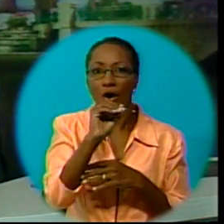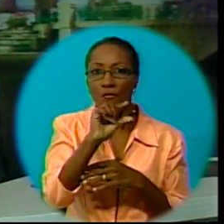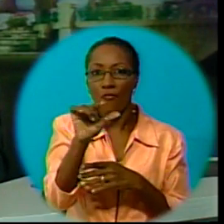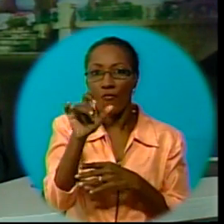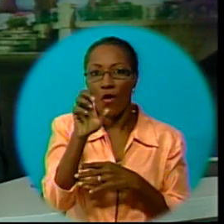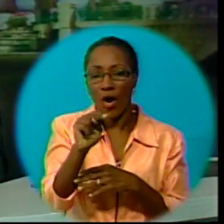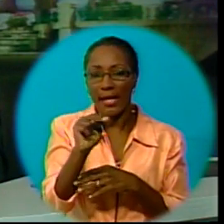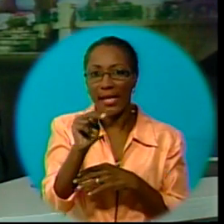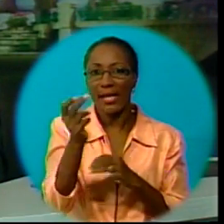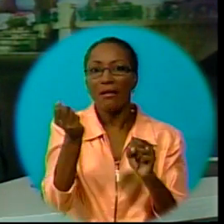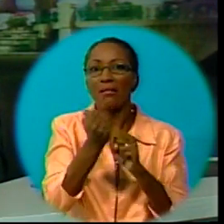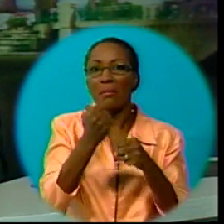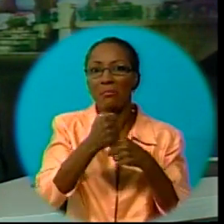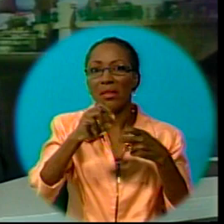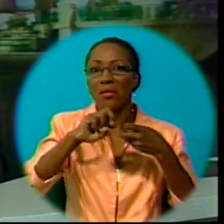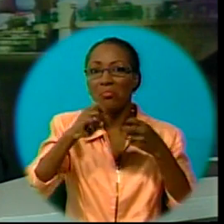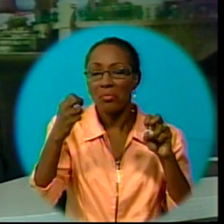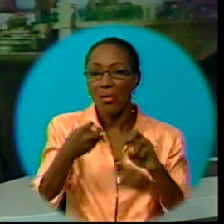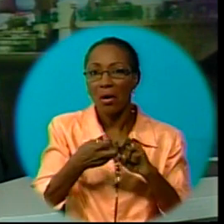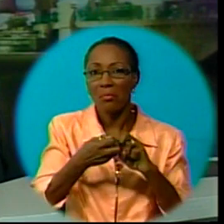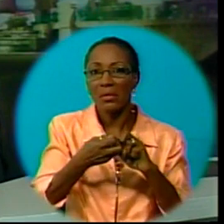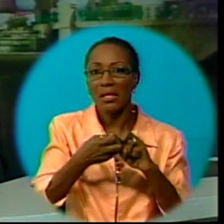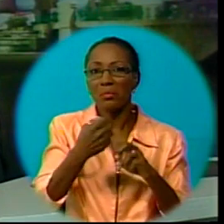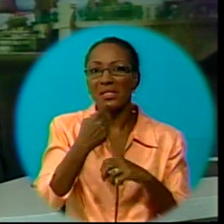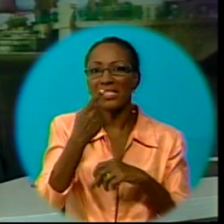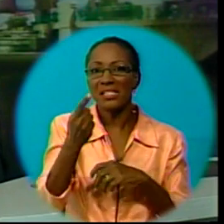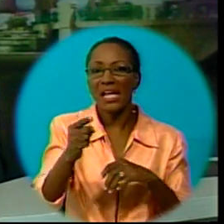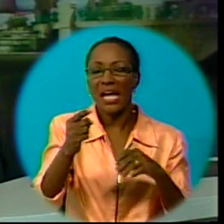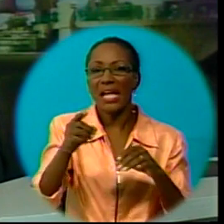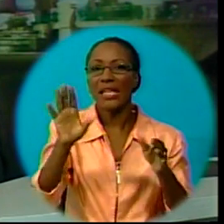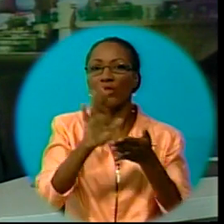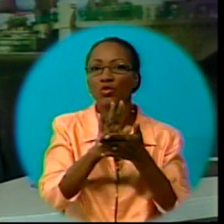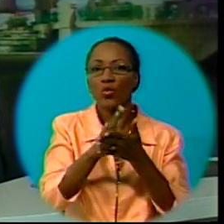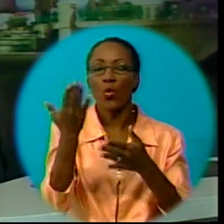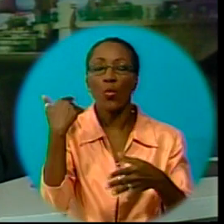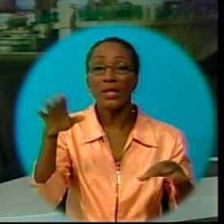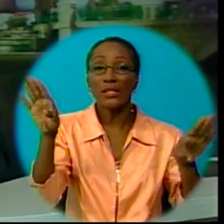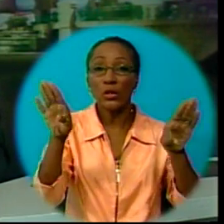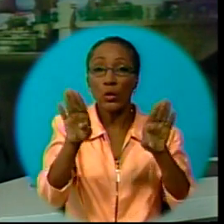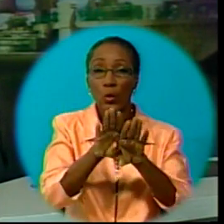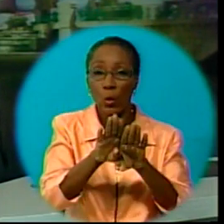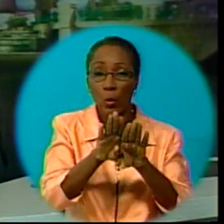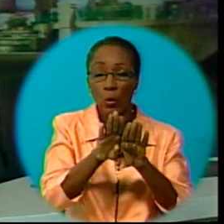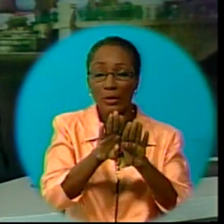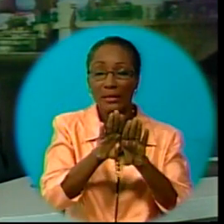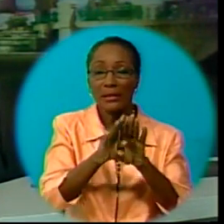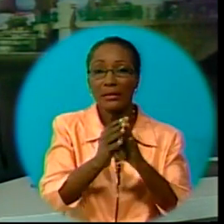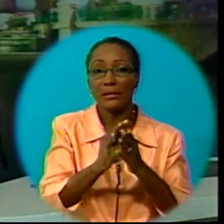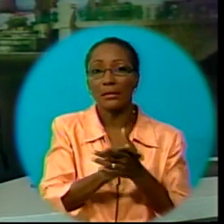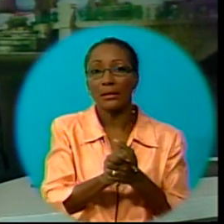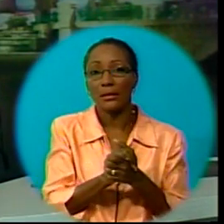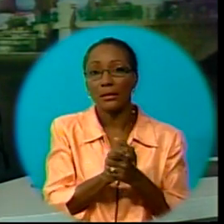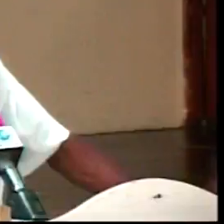problem. He confirmed that the school was closed when the fogging was done and mentioned a particular chemical used.